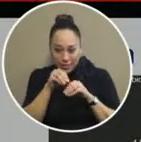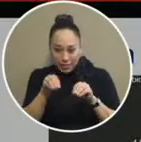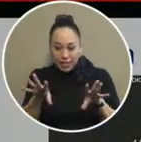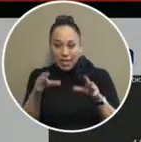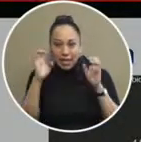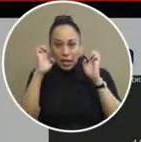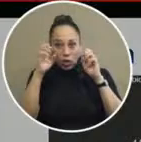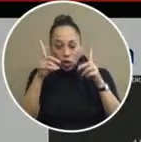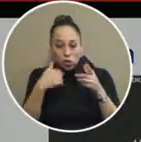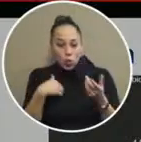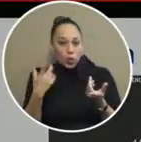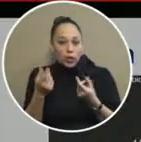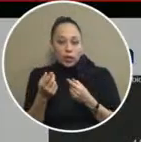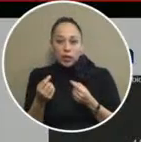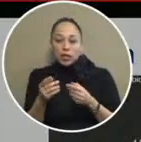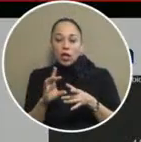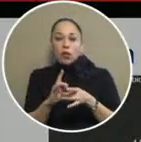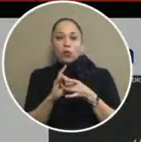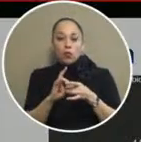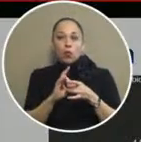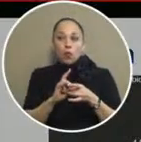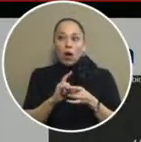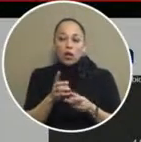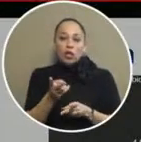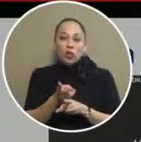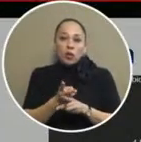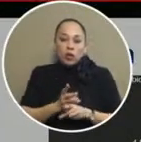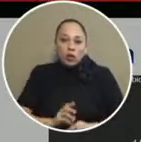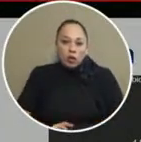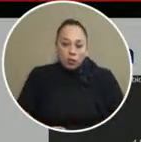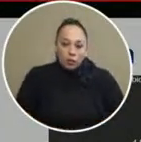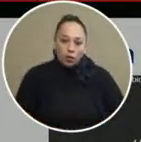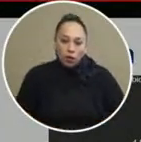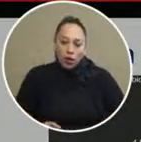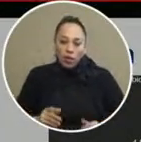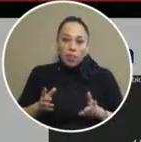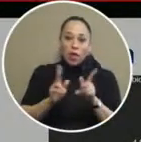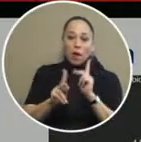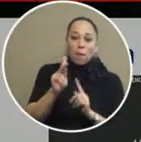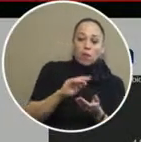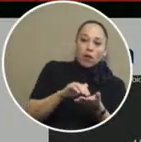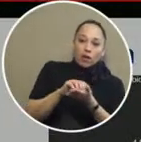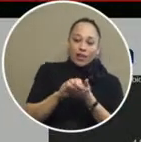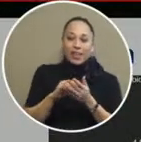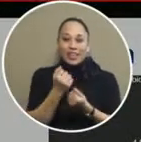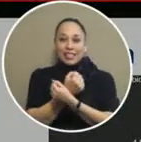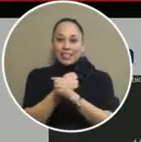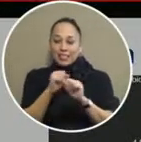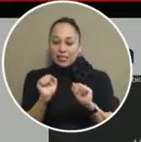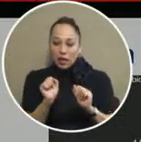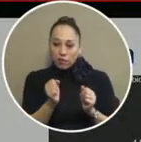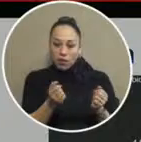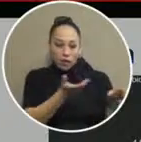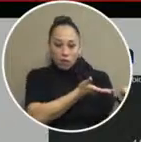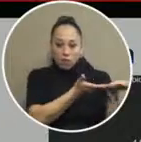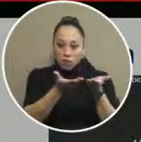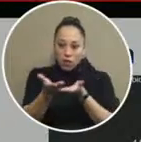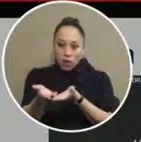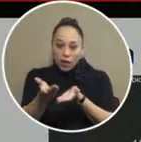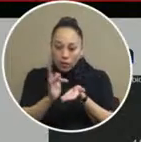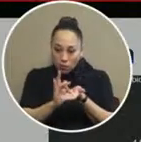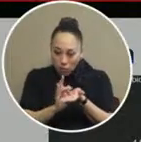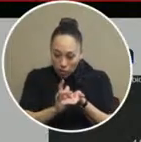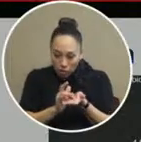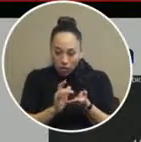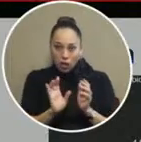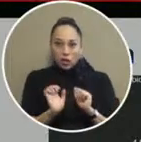education we have done in regards to keeping our most vulnerable ones safe by bringing them the medication, by being able